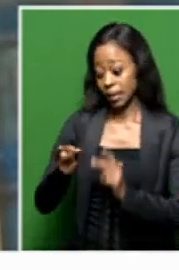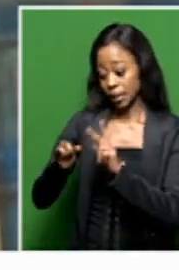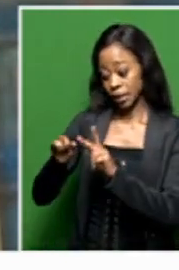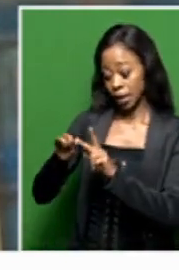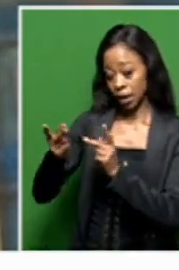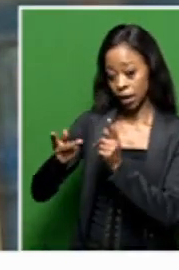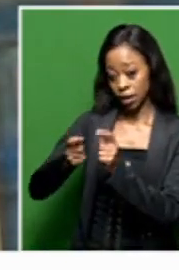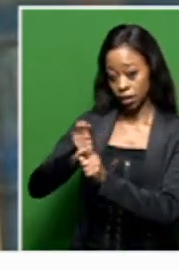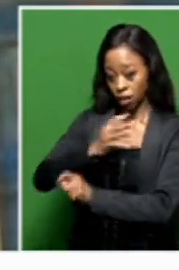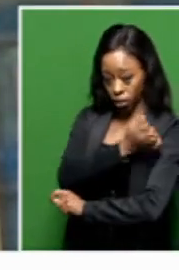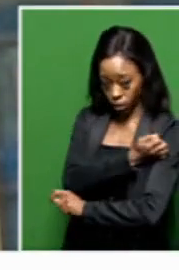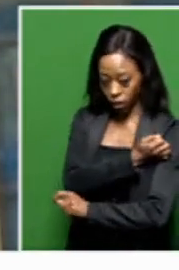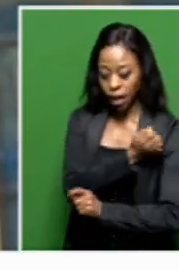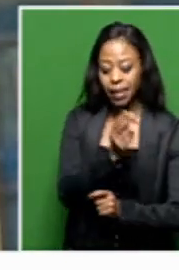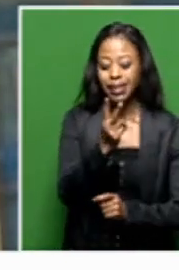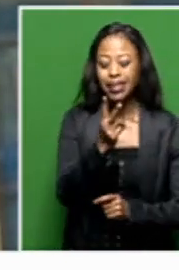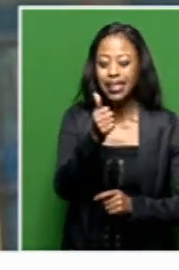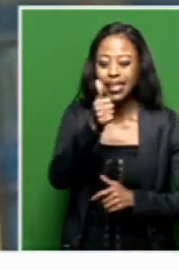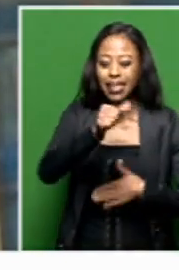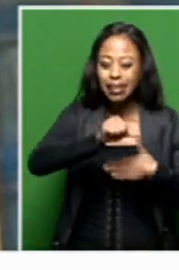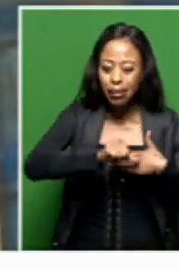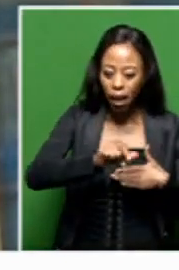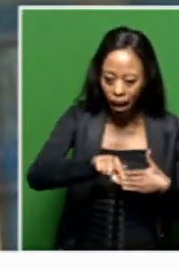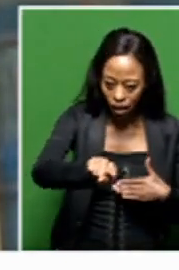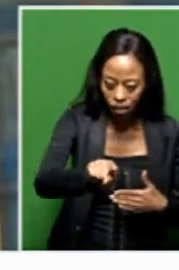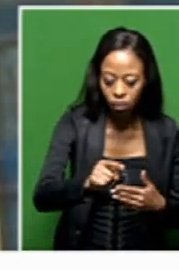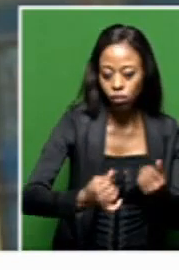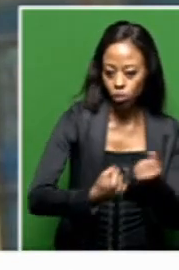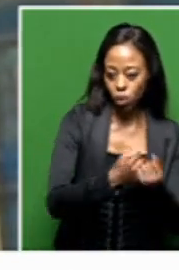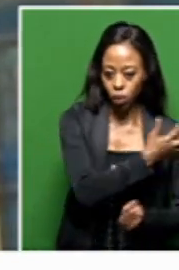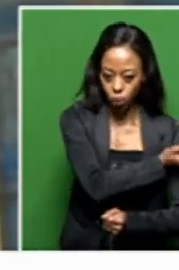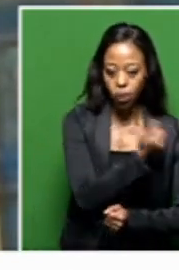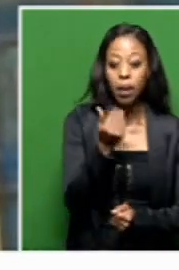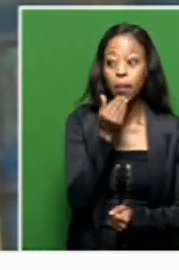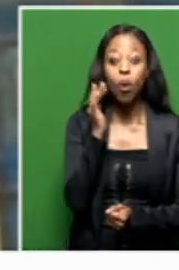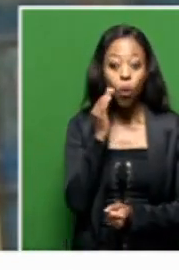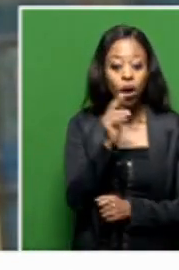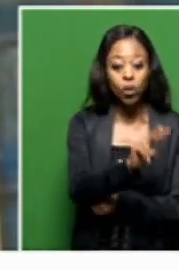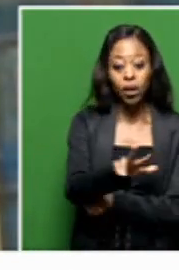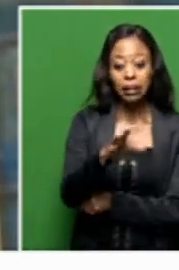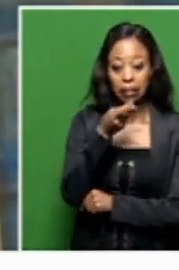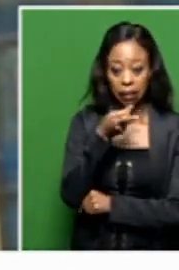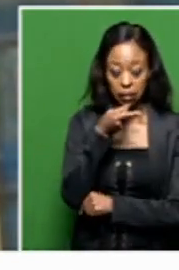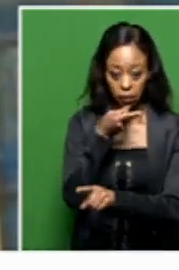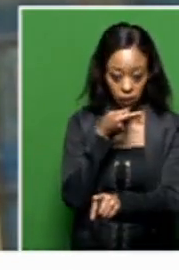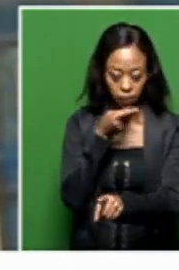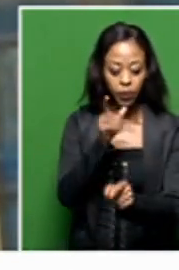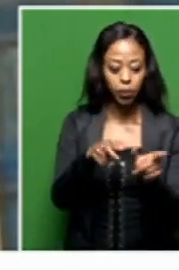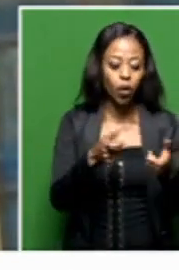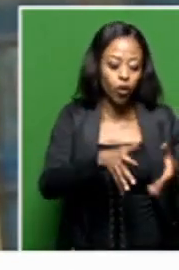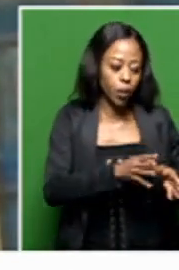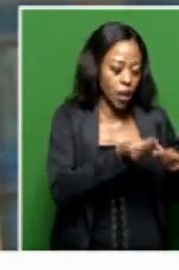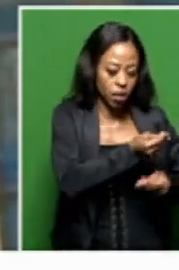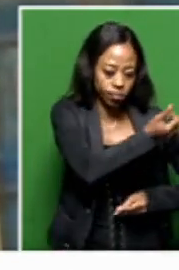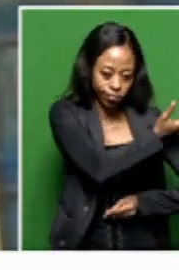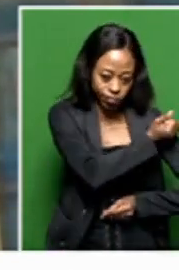of the 2 primary doses. And that comes up on the 28th of December. And people who were